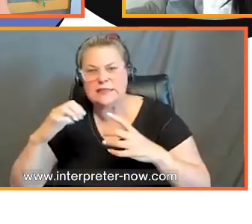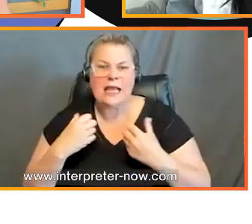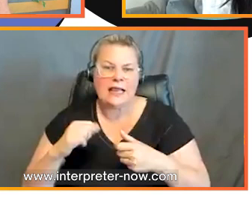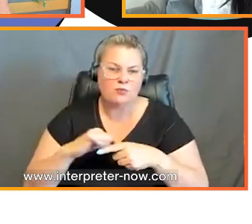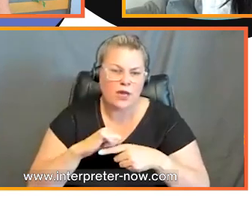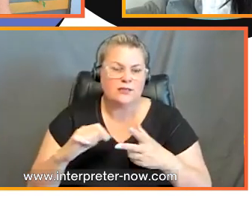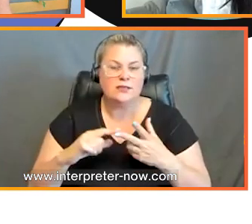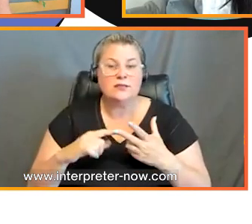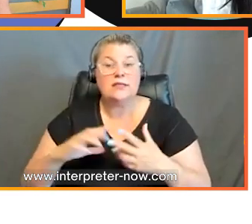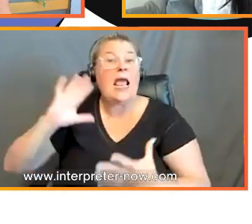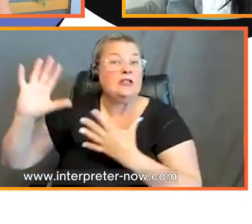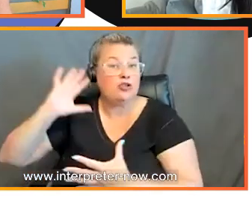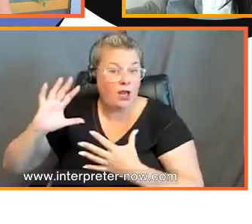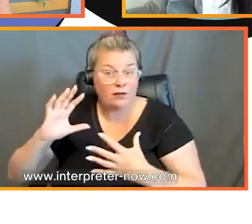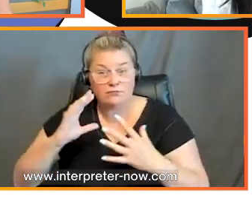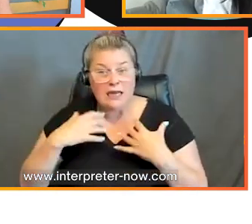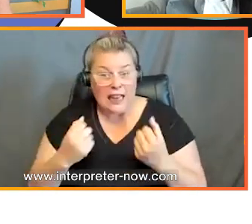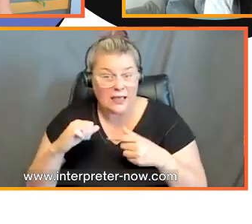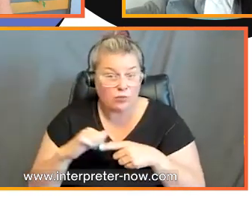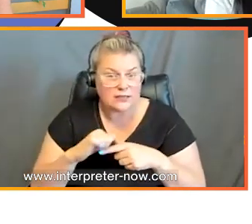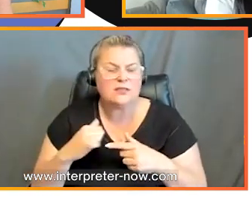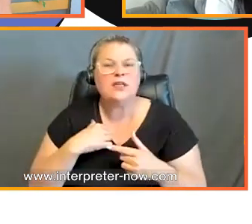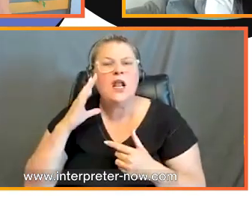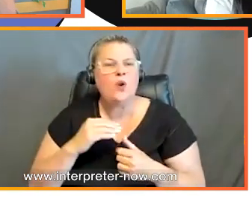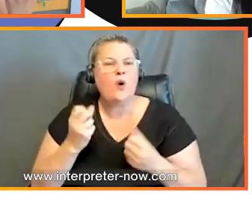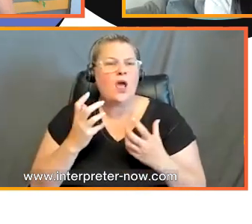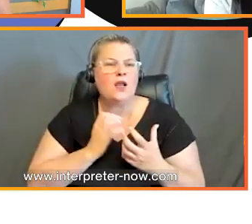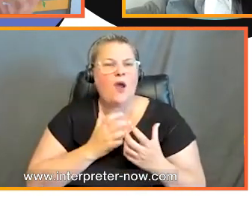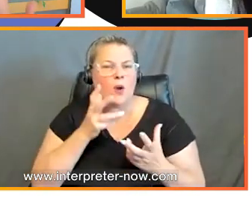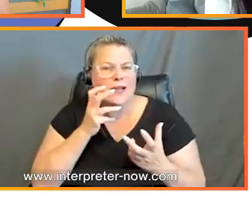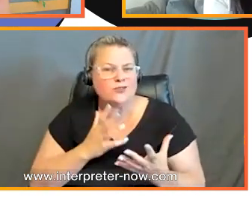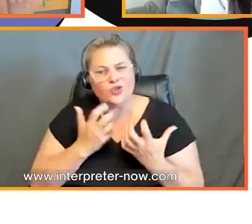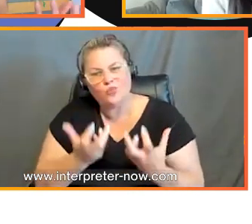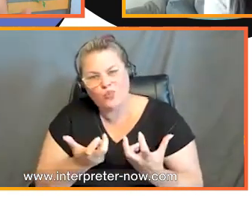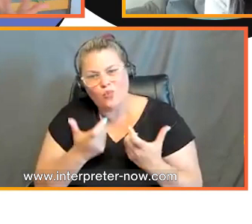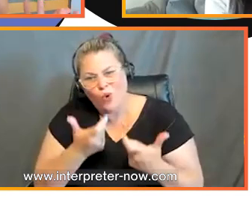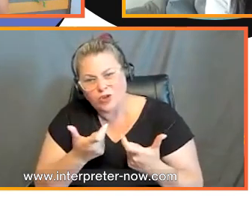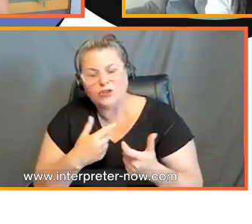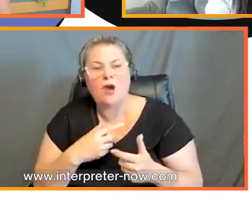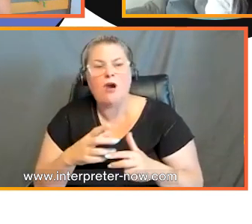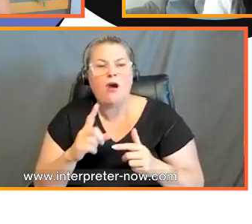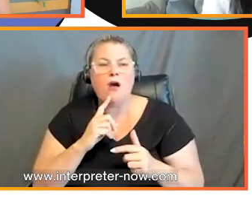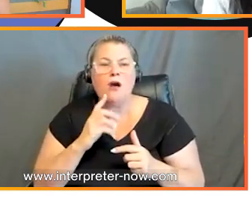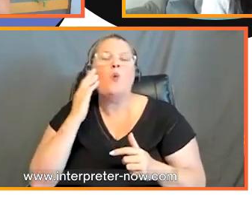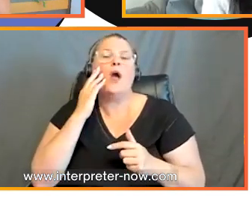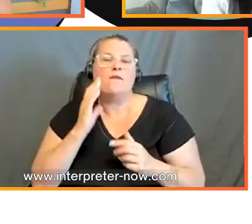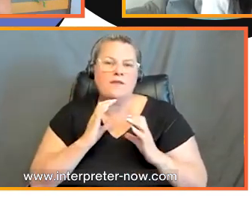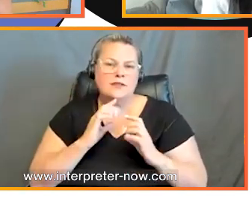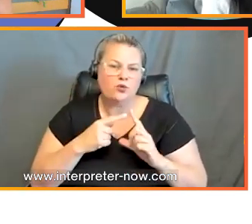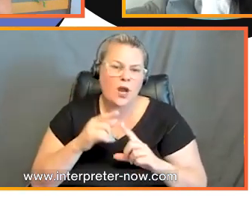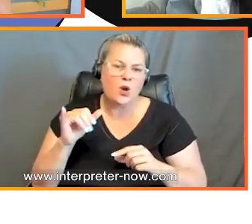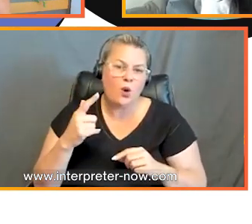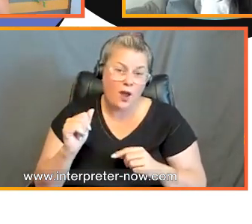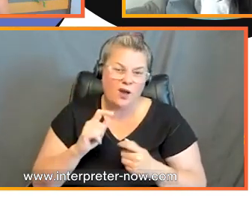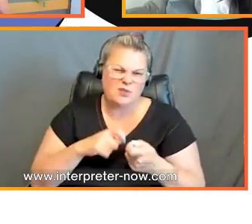a lot of listeners and watchers are aware of the conversation around yoga and in particular and cultural